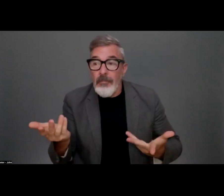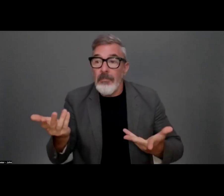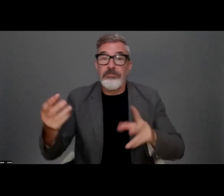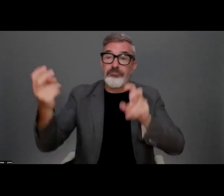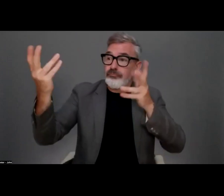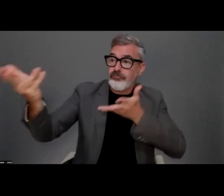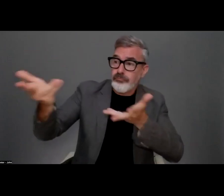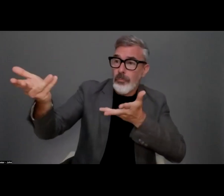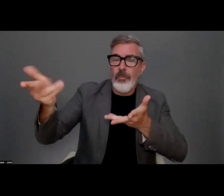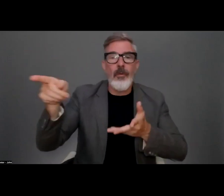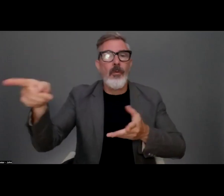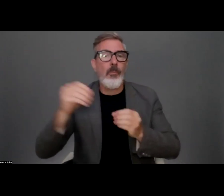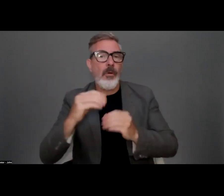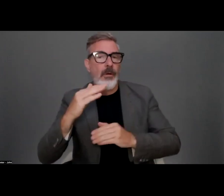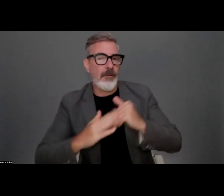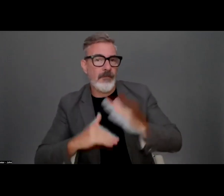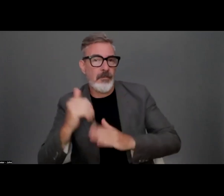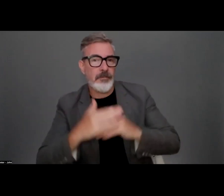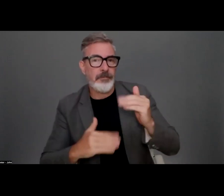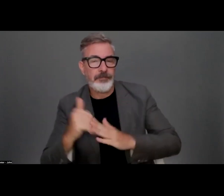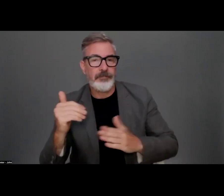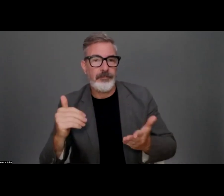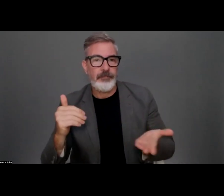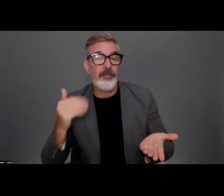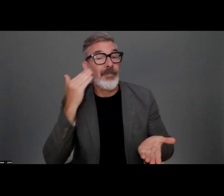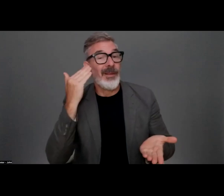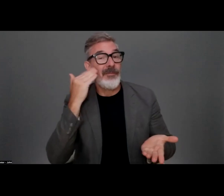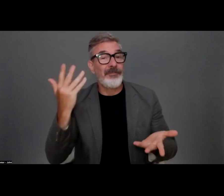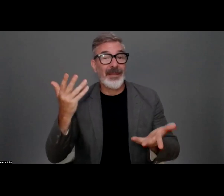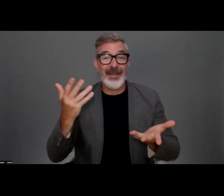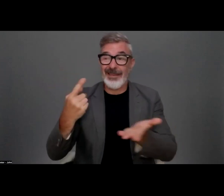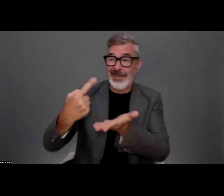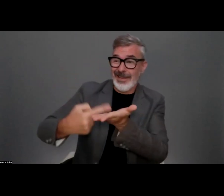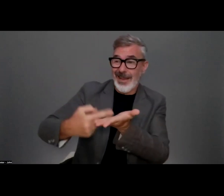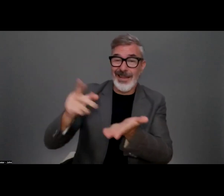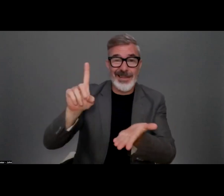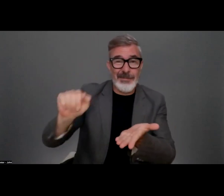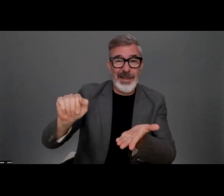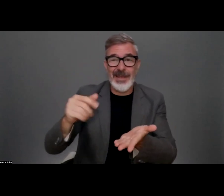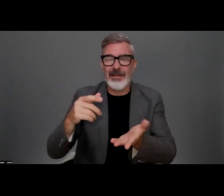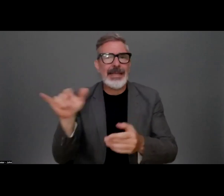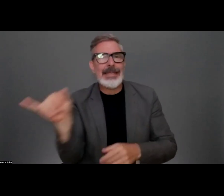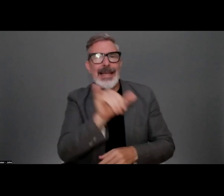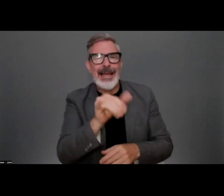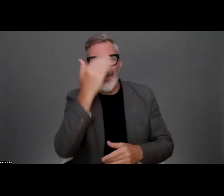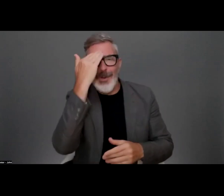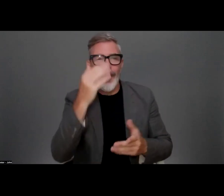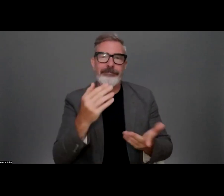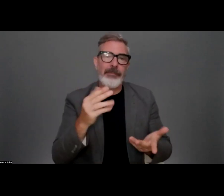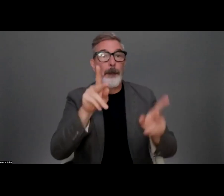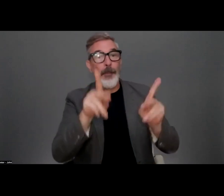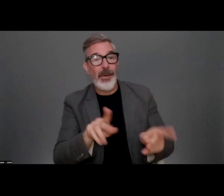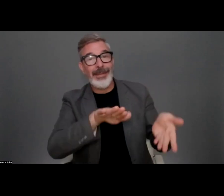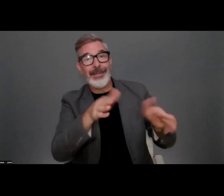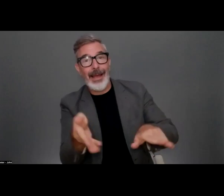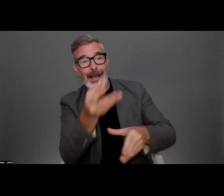Disability, not unlike the conversation about death in our society, is something that's uncomfortable. People don't understand it. They don't necessarily want to talk about it. They don't